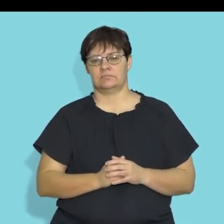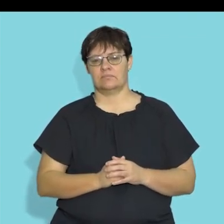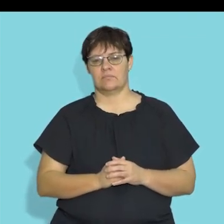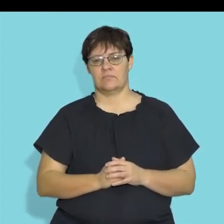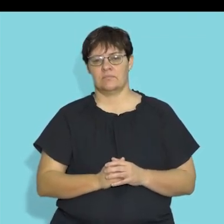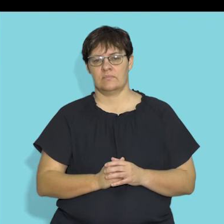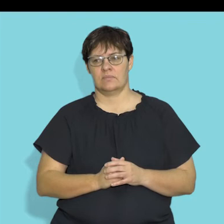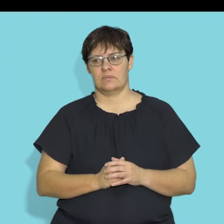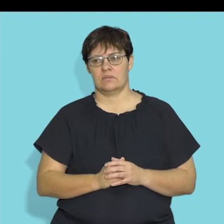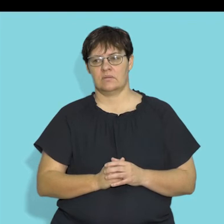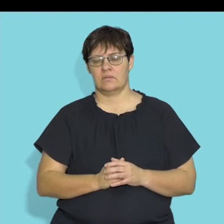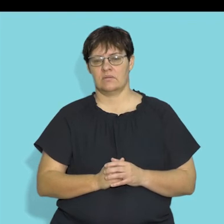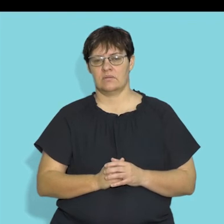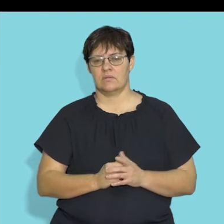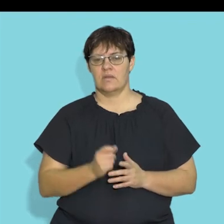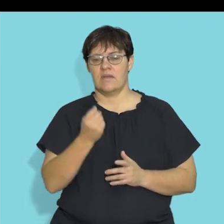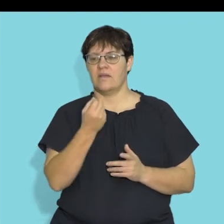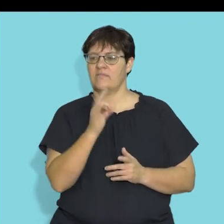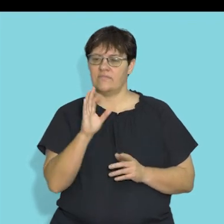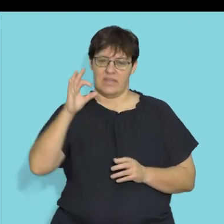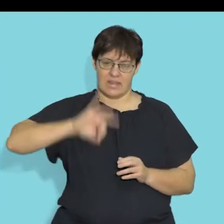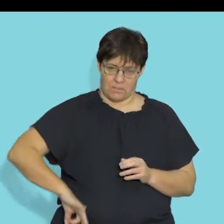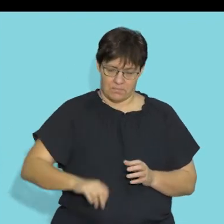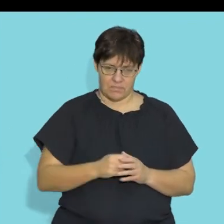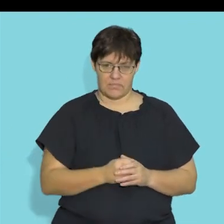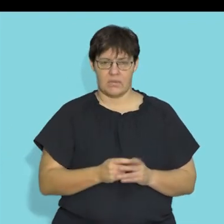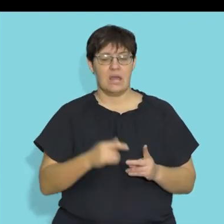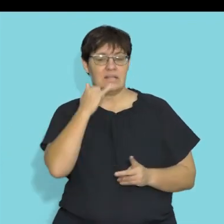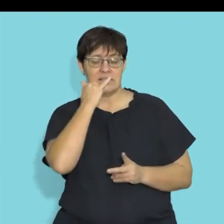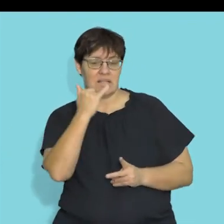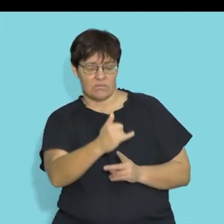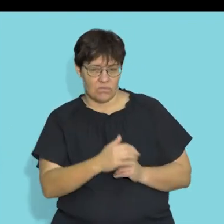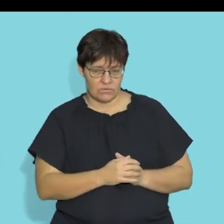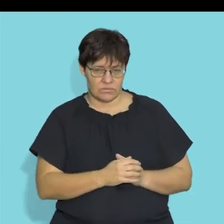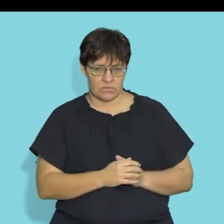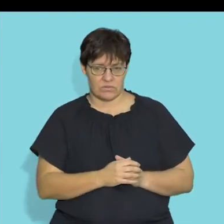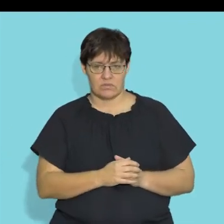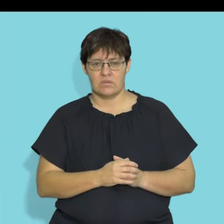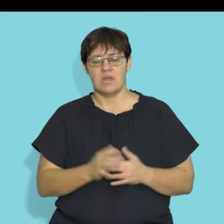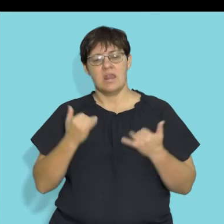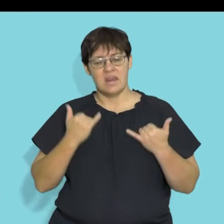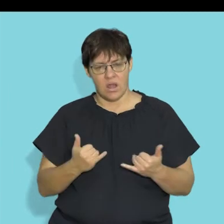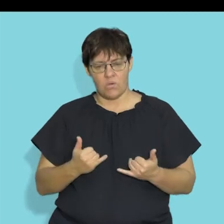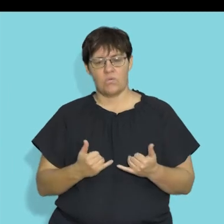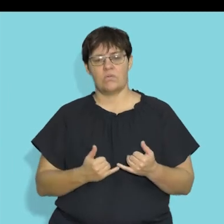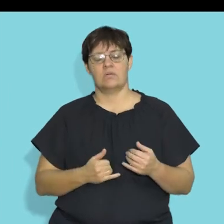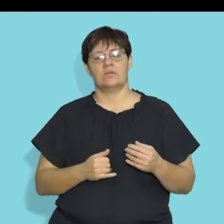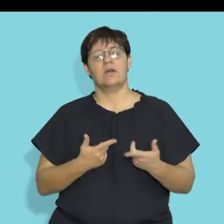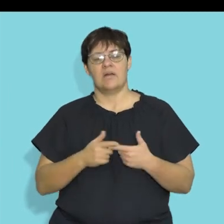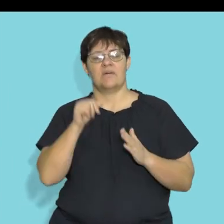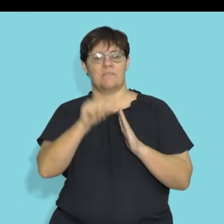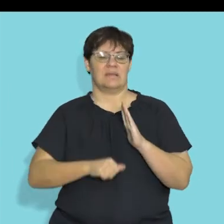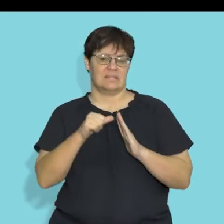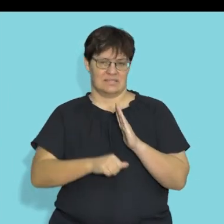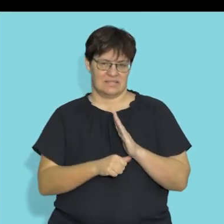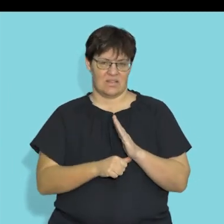So we sorted out the fee income, we sorted out the telephone. We now move on to maintenance of